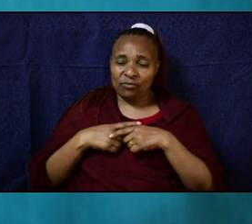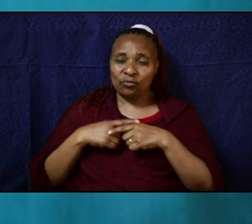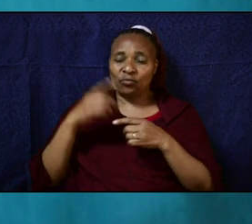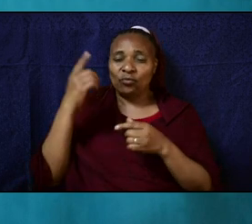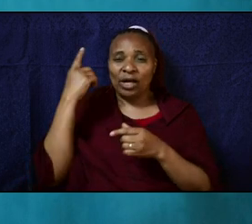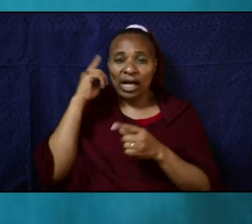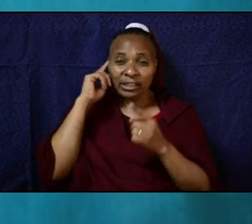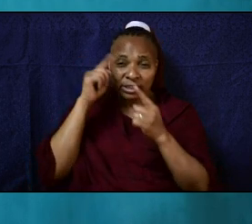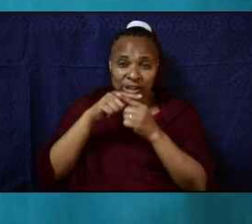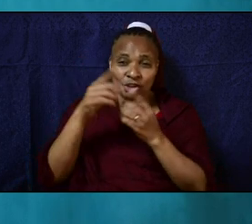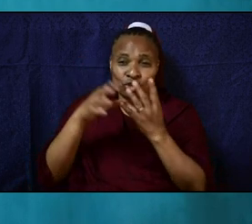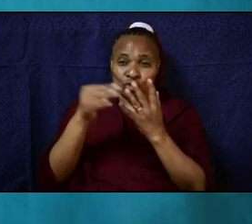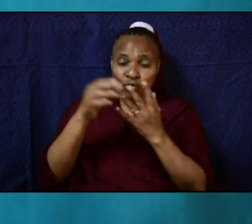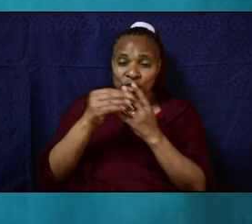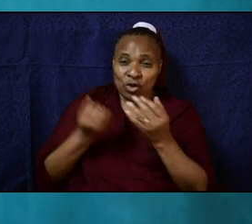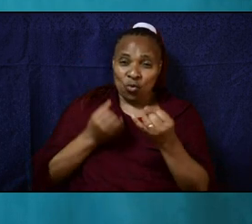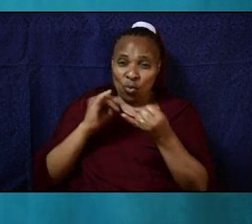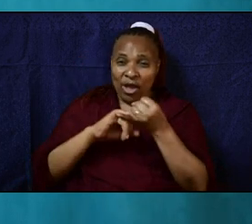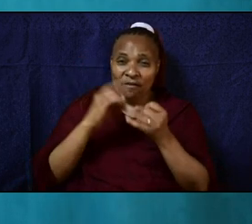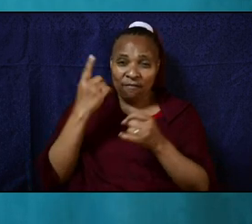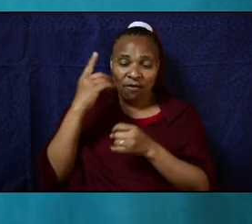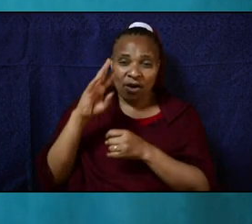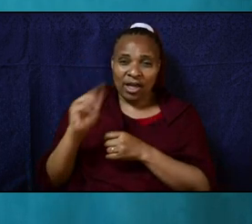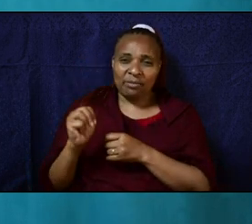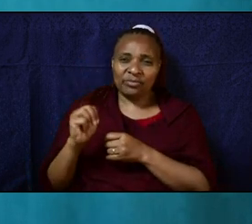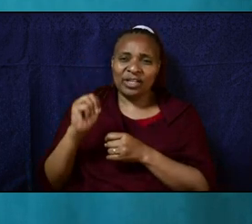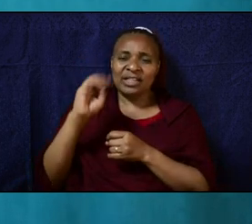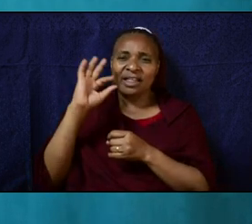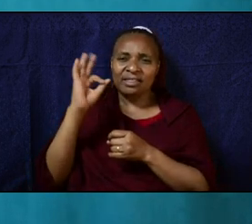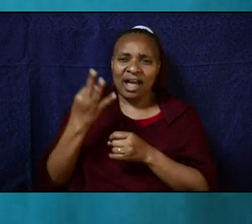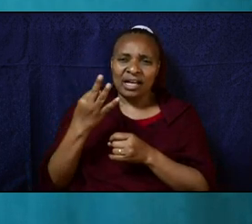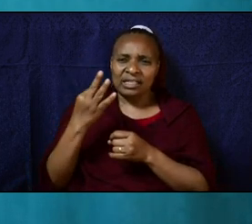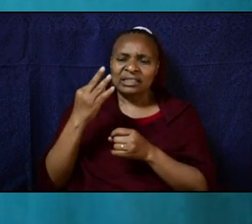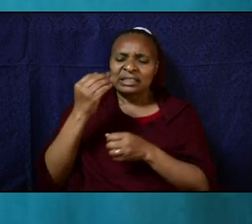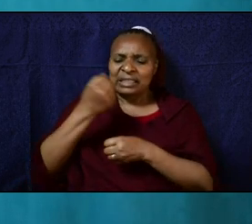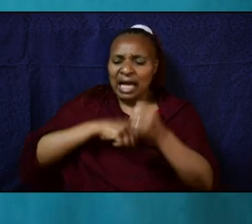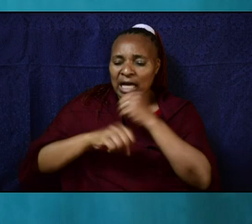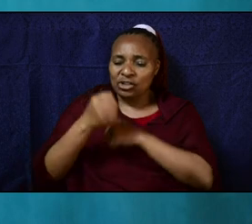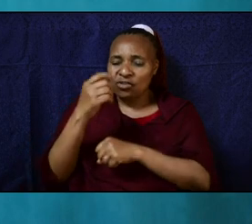The second thing I'd take from this is the act of selflessness,